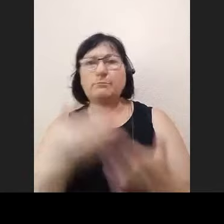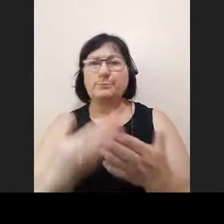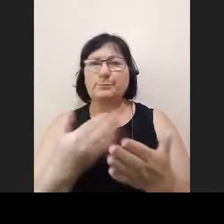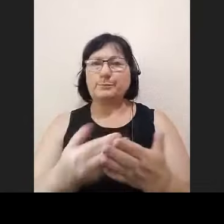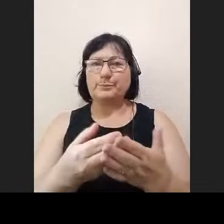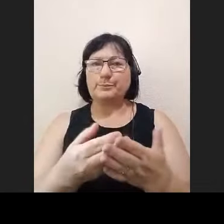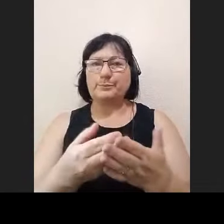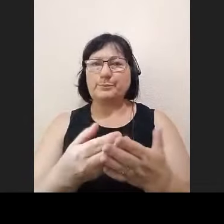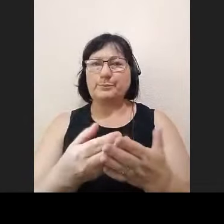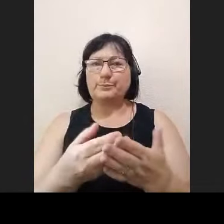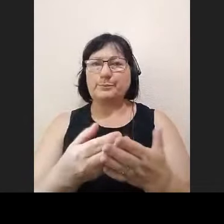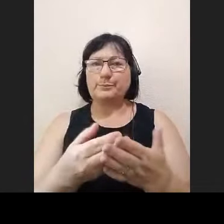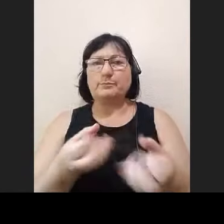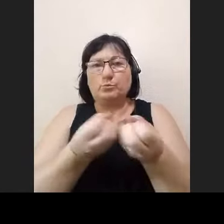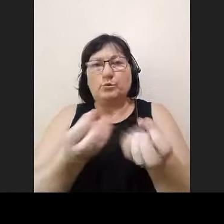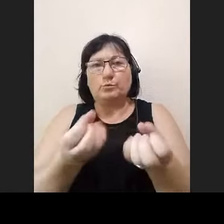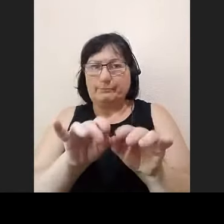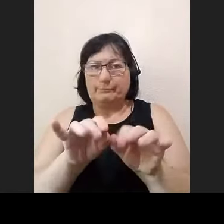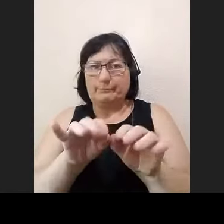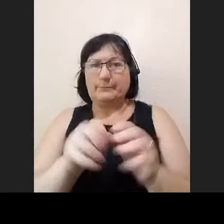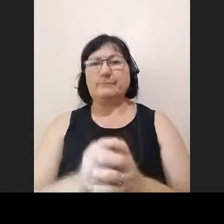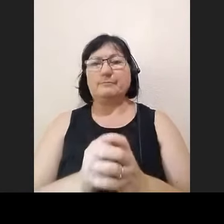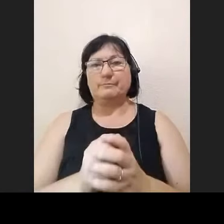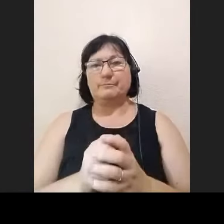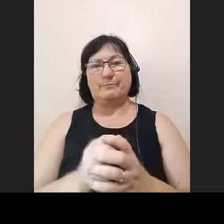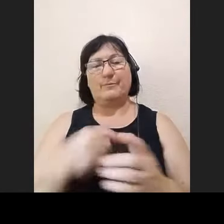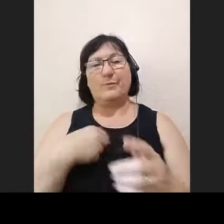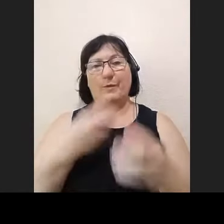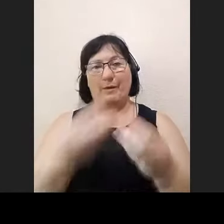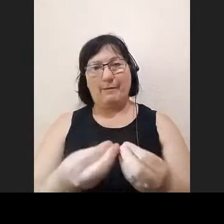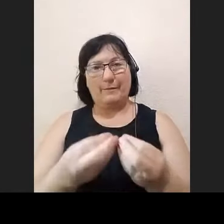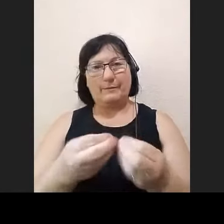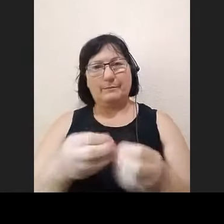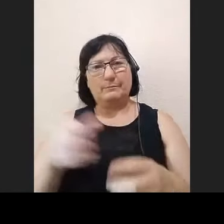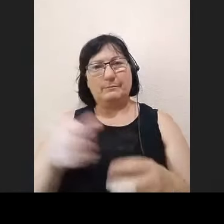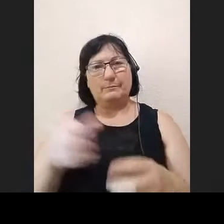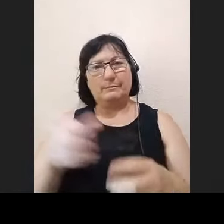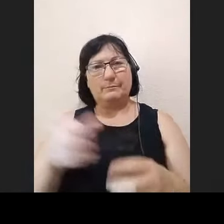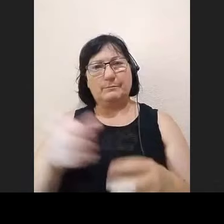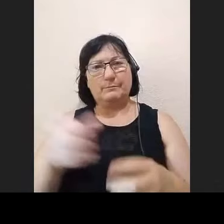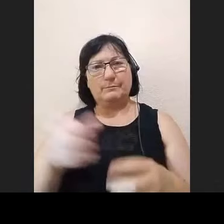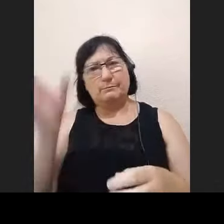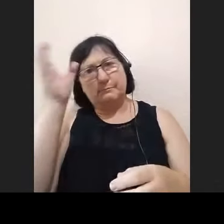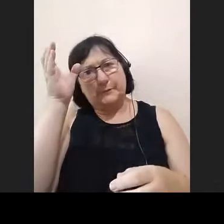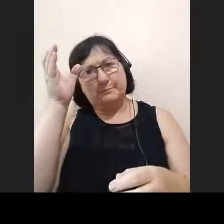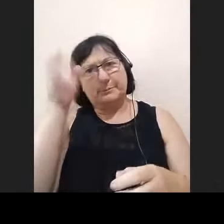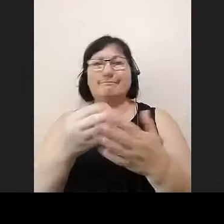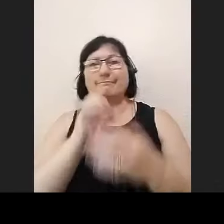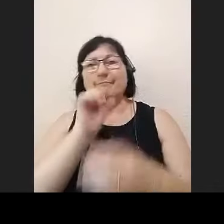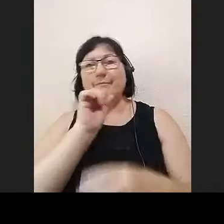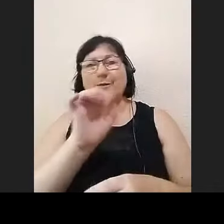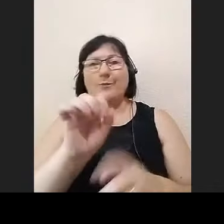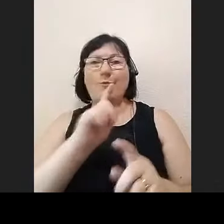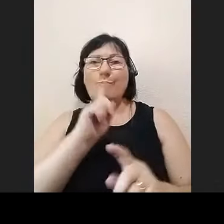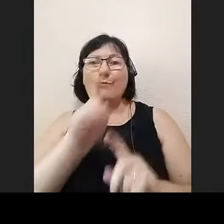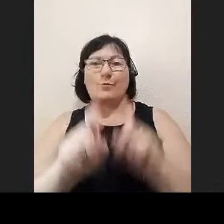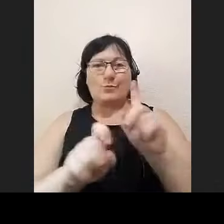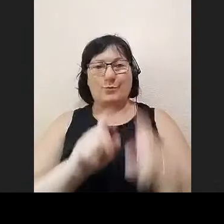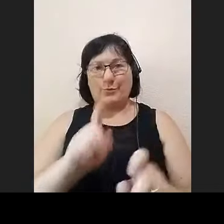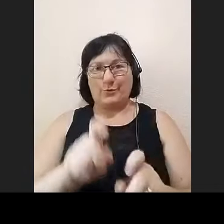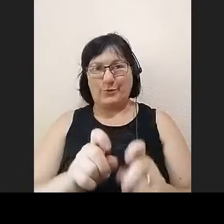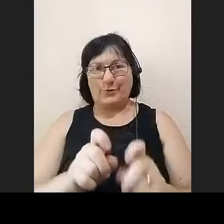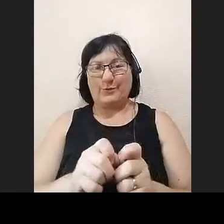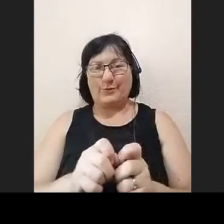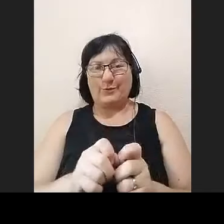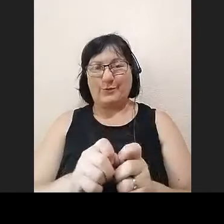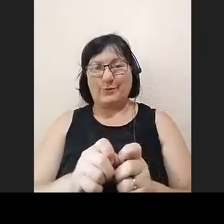of experts that are on hand to answer your questions, either on the chat group or later on in the